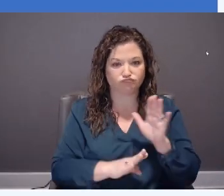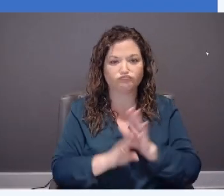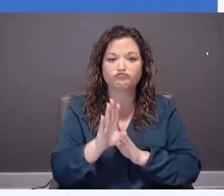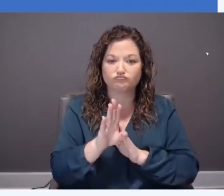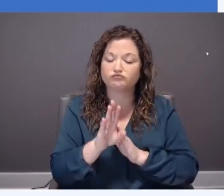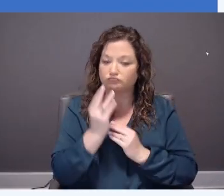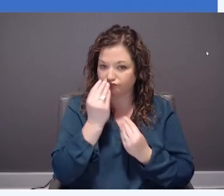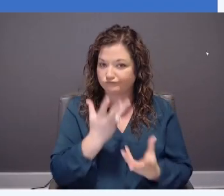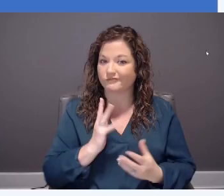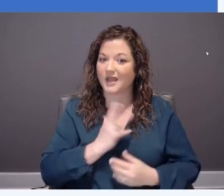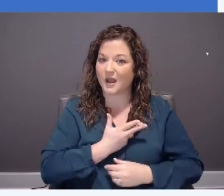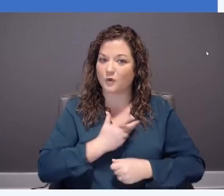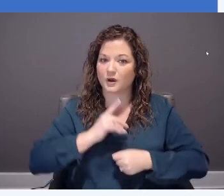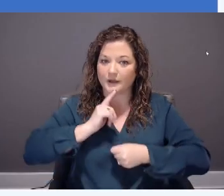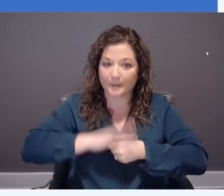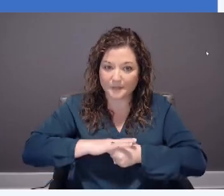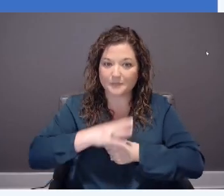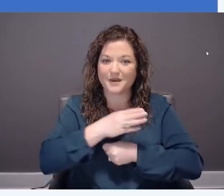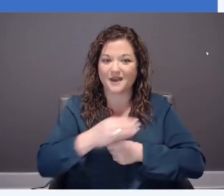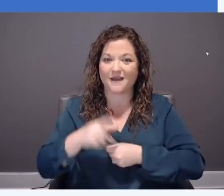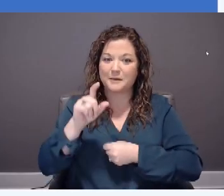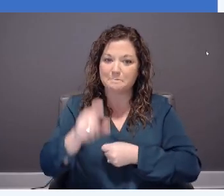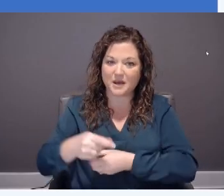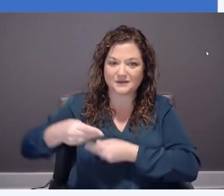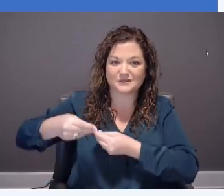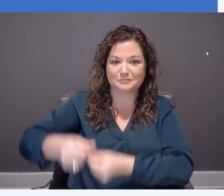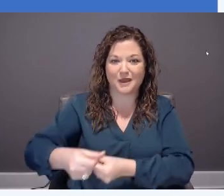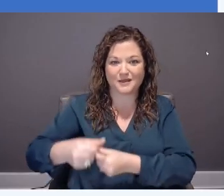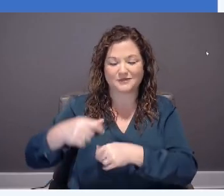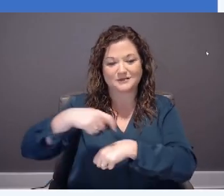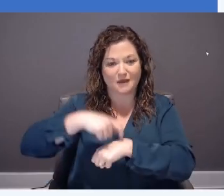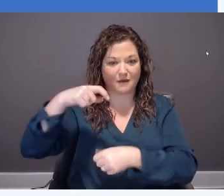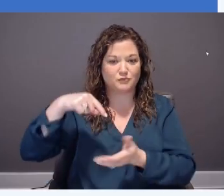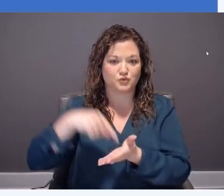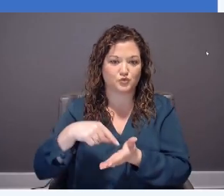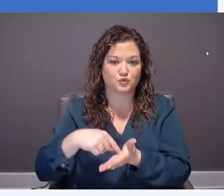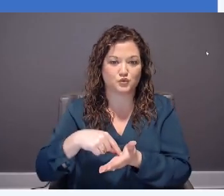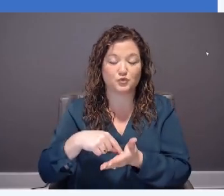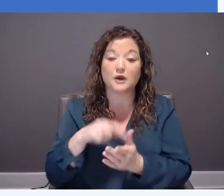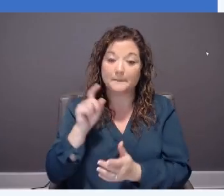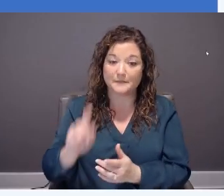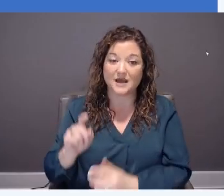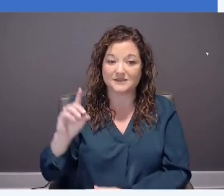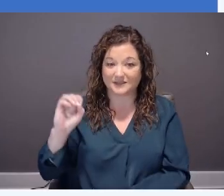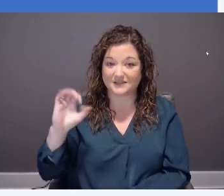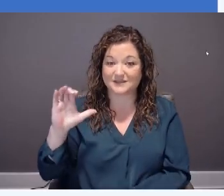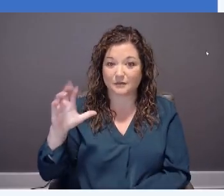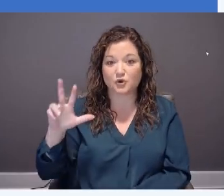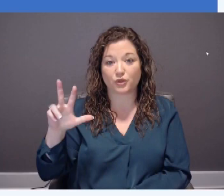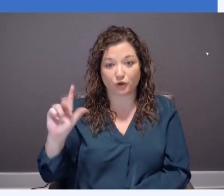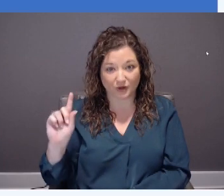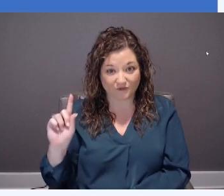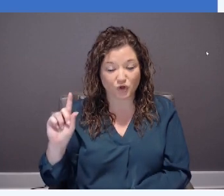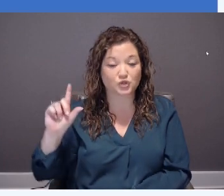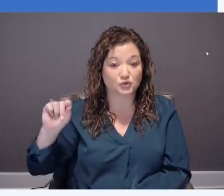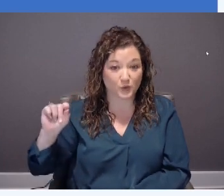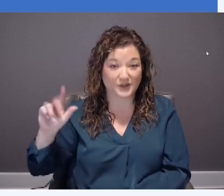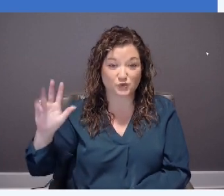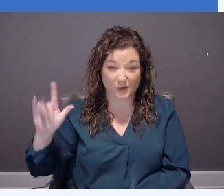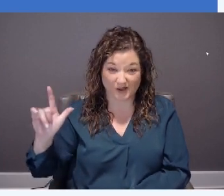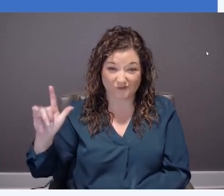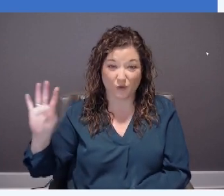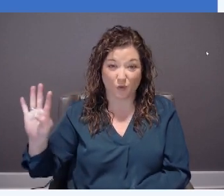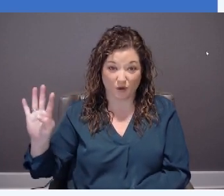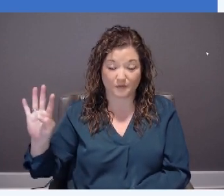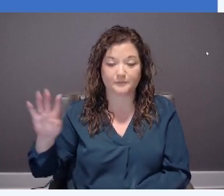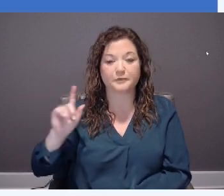deadlines, with the commitment deadline of these funds being December 31st of 2024 and the expenditure deadline